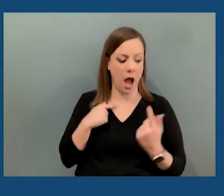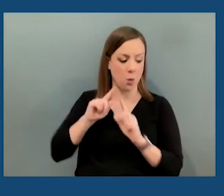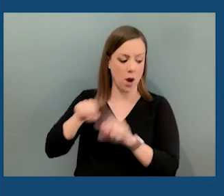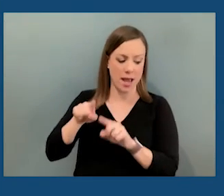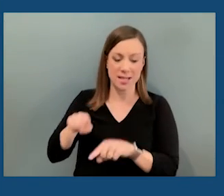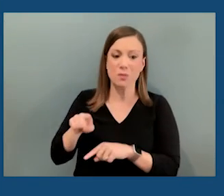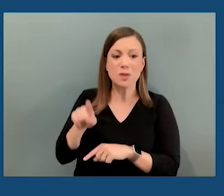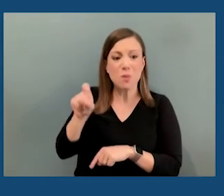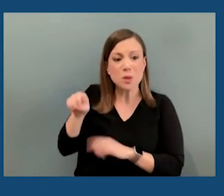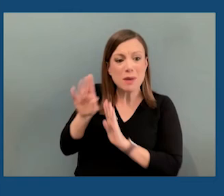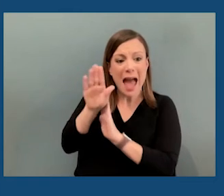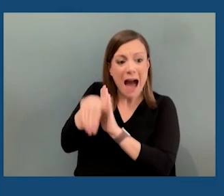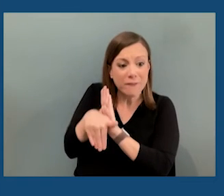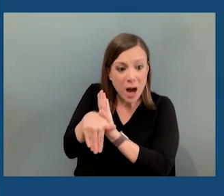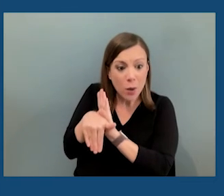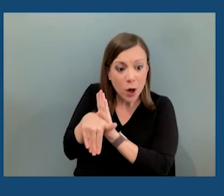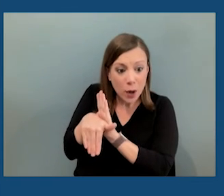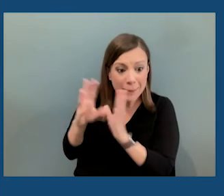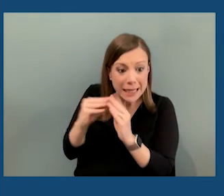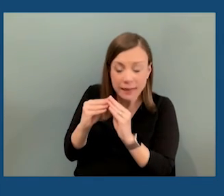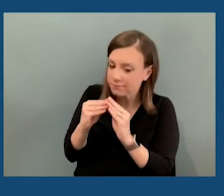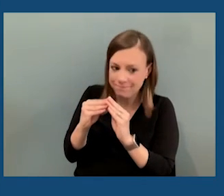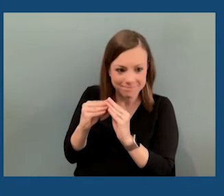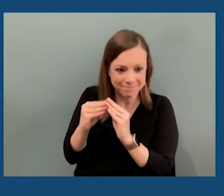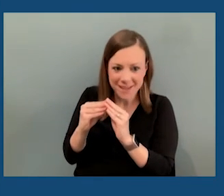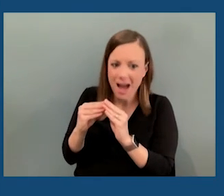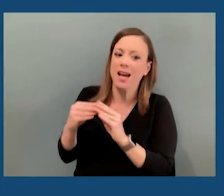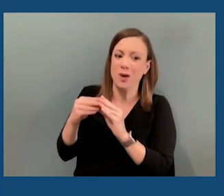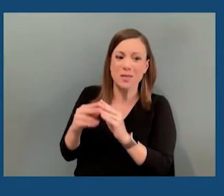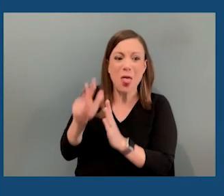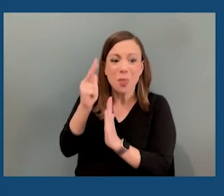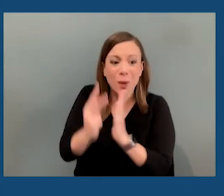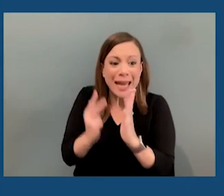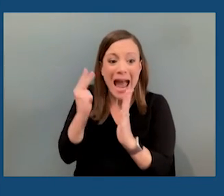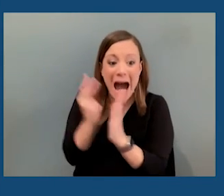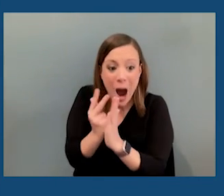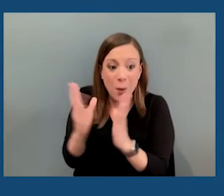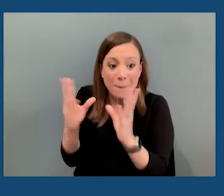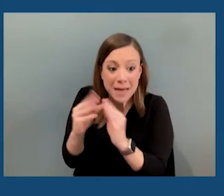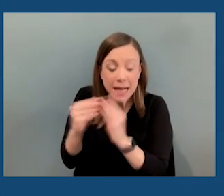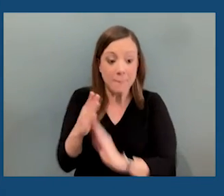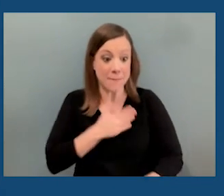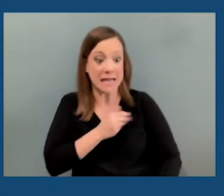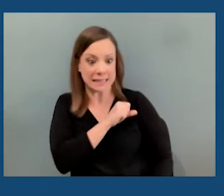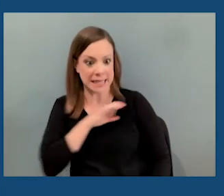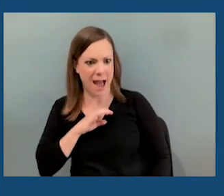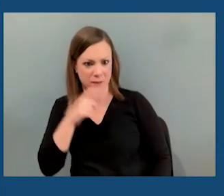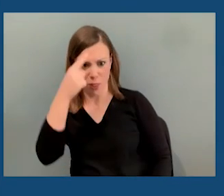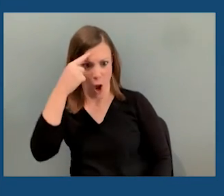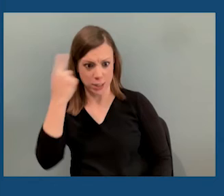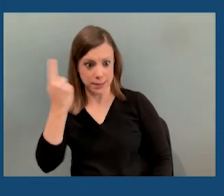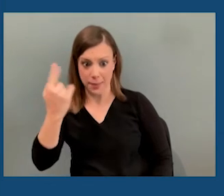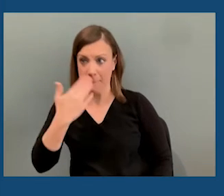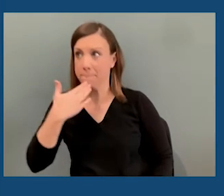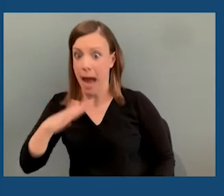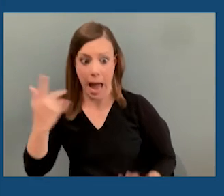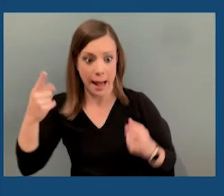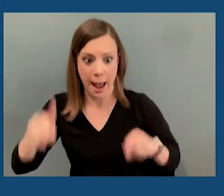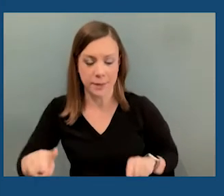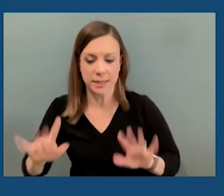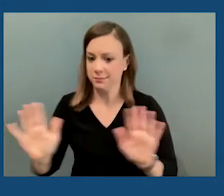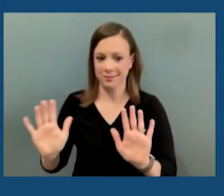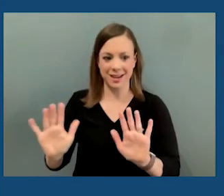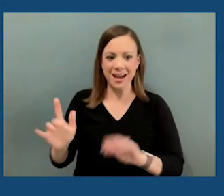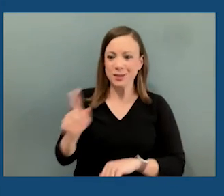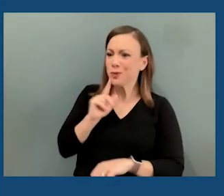3 solid hours. My staff thought something happened. I obviously had to have gone down, but I didn't. I was okay. But